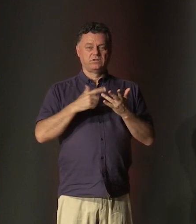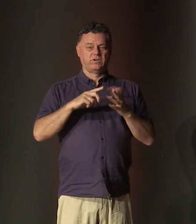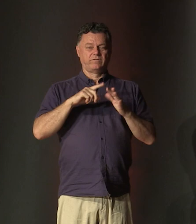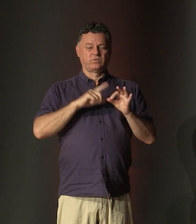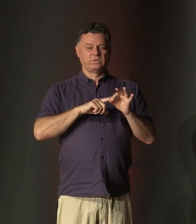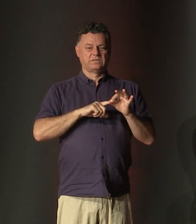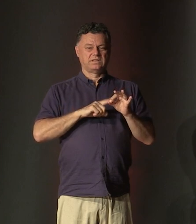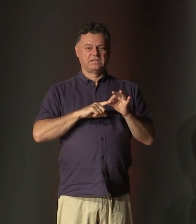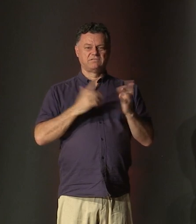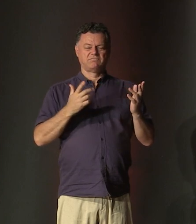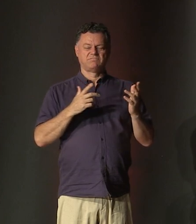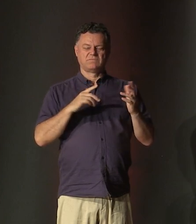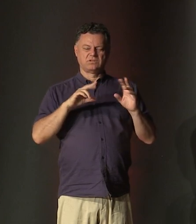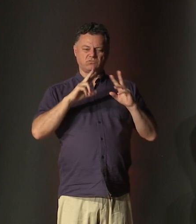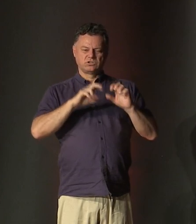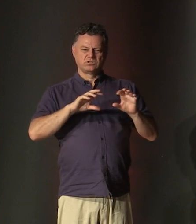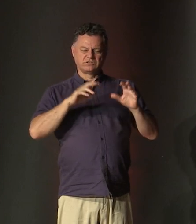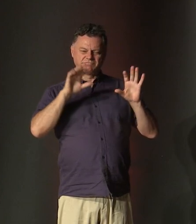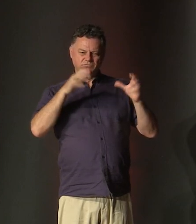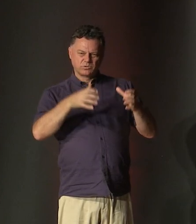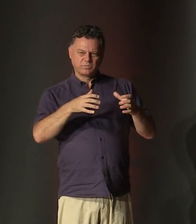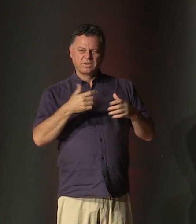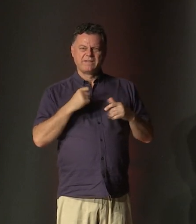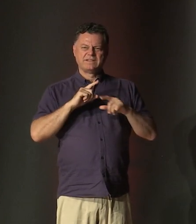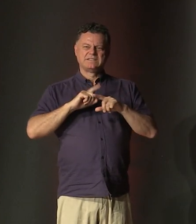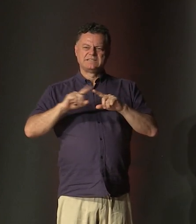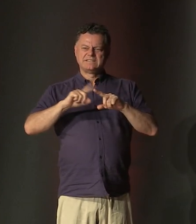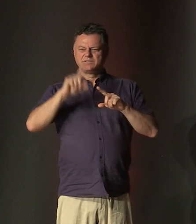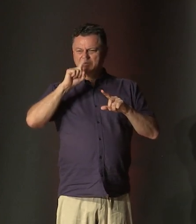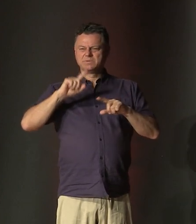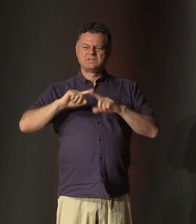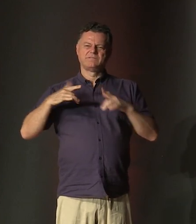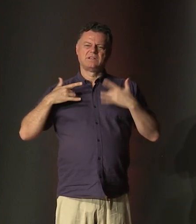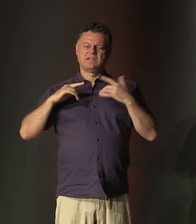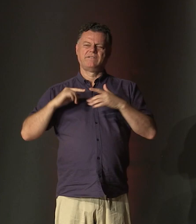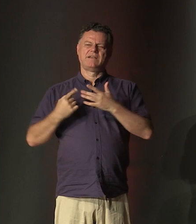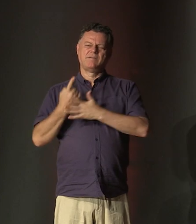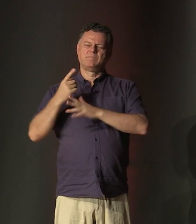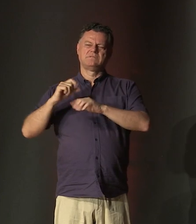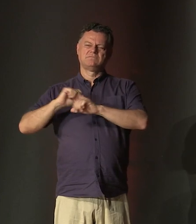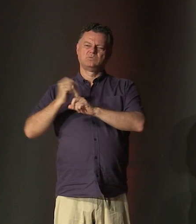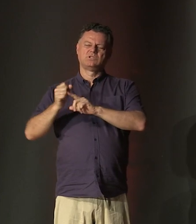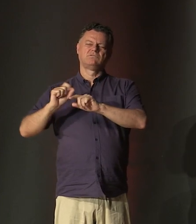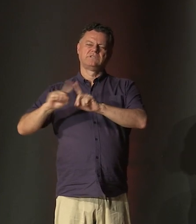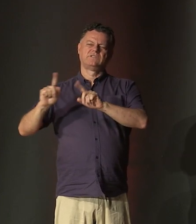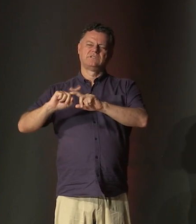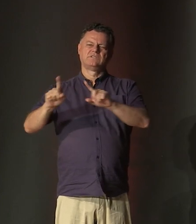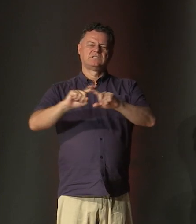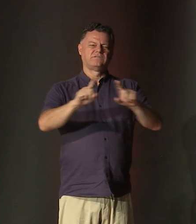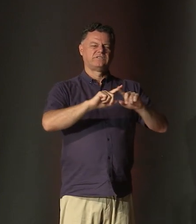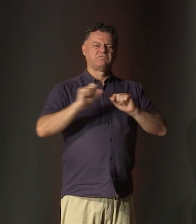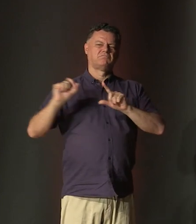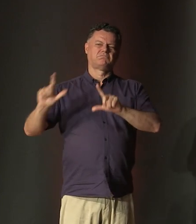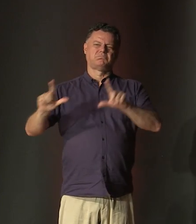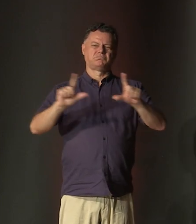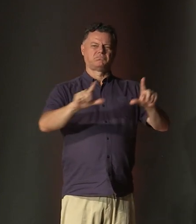testing compassion-focused therapy with various people in various life situations. And we've found that this approach can